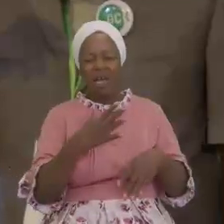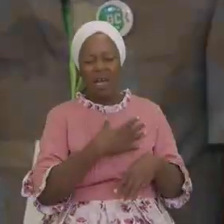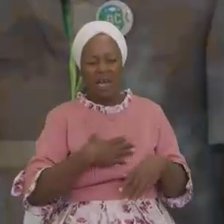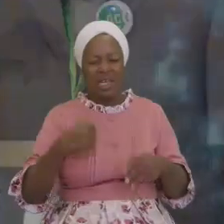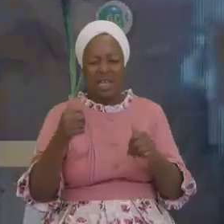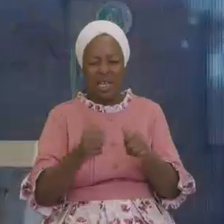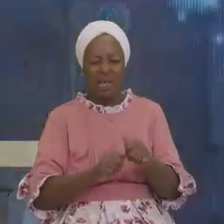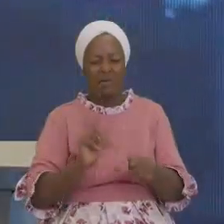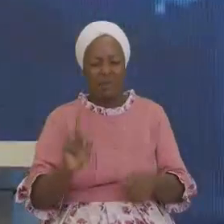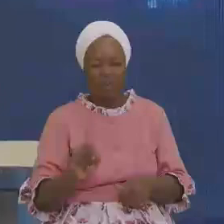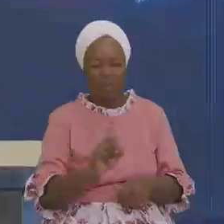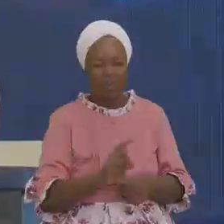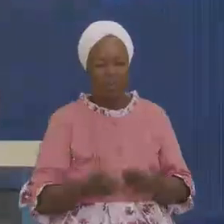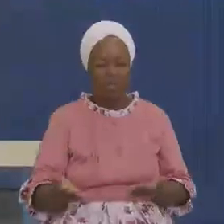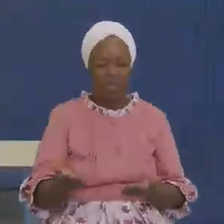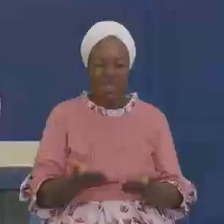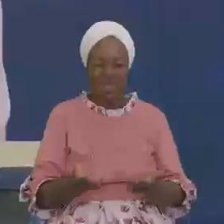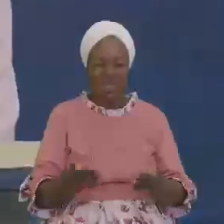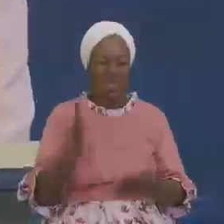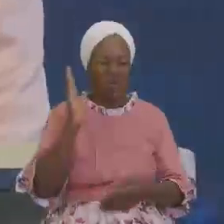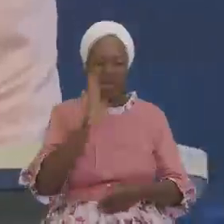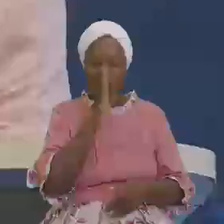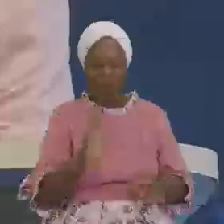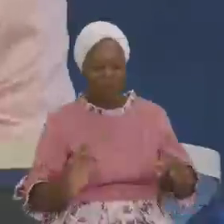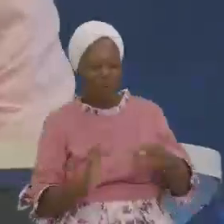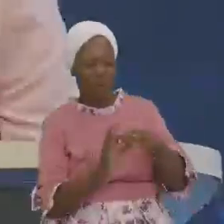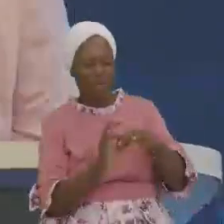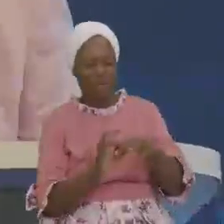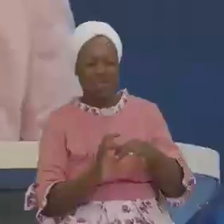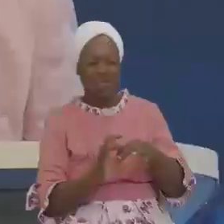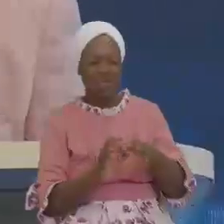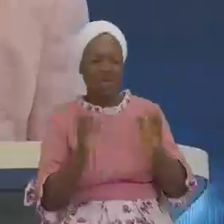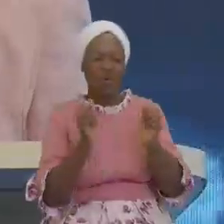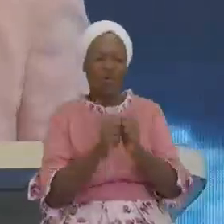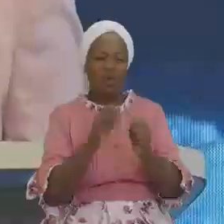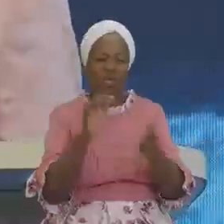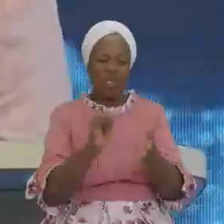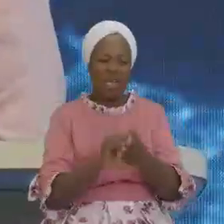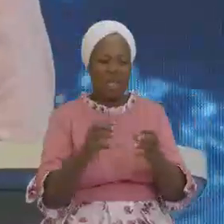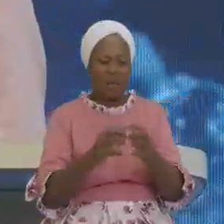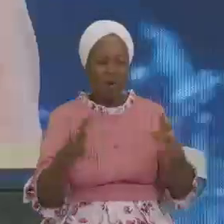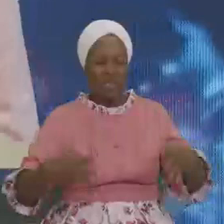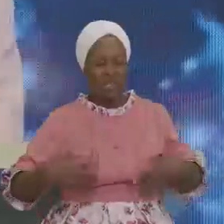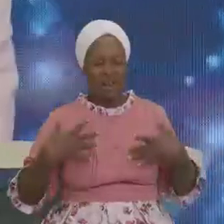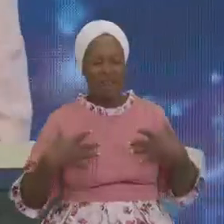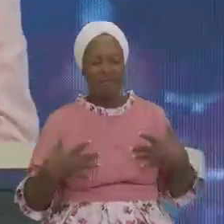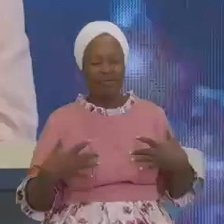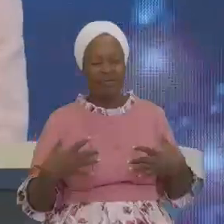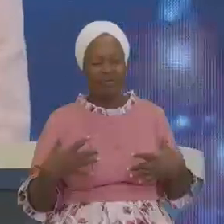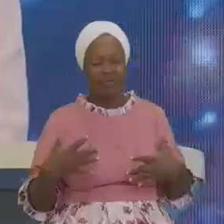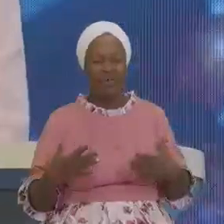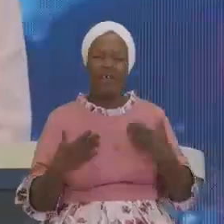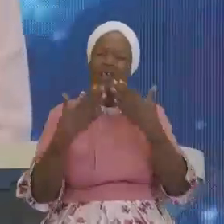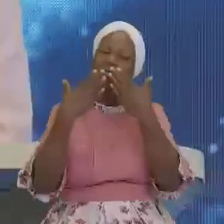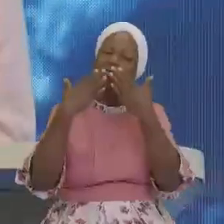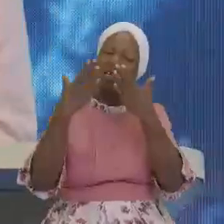everyone here will be connected with that abundant life. Thank you,